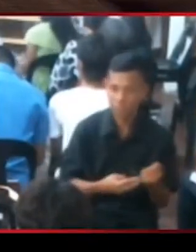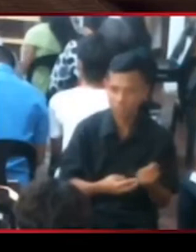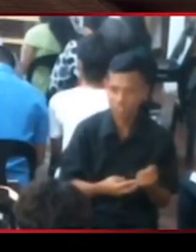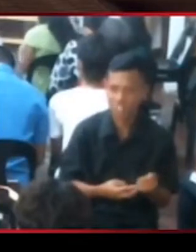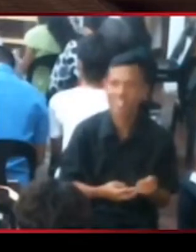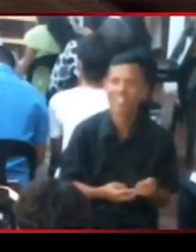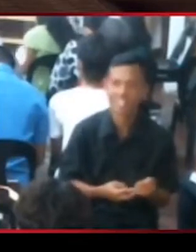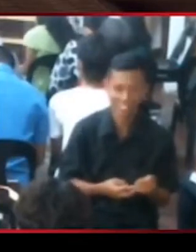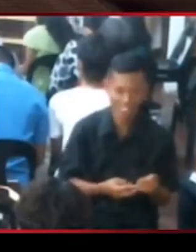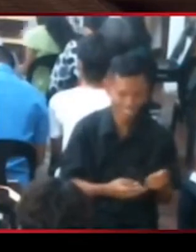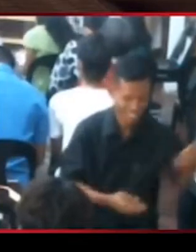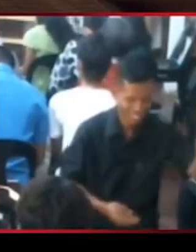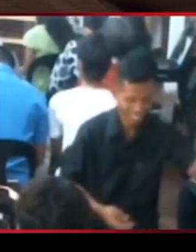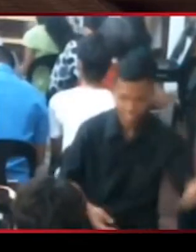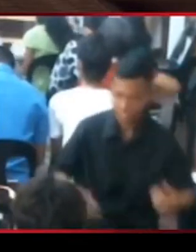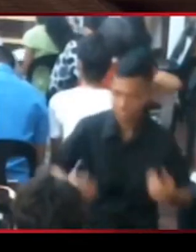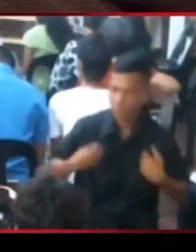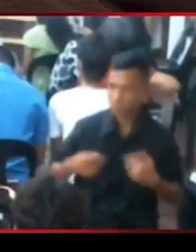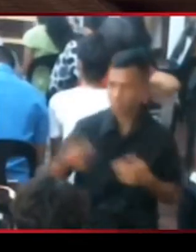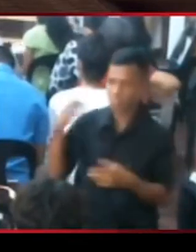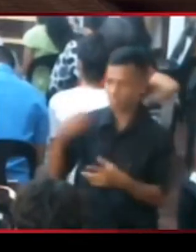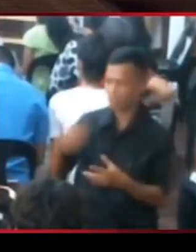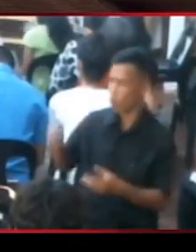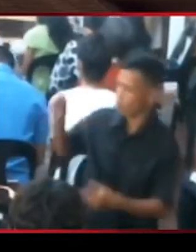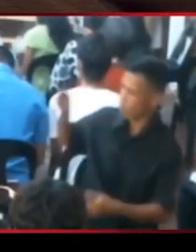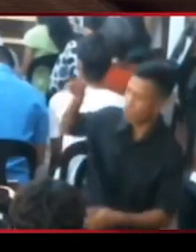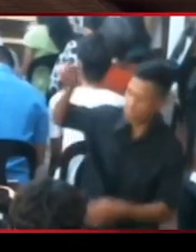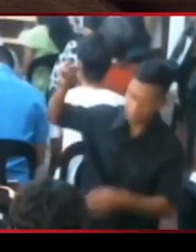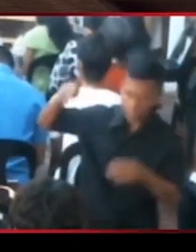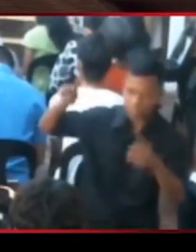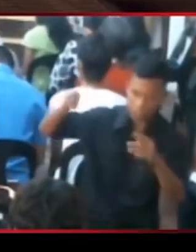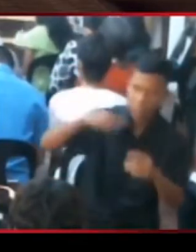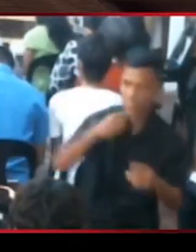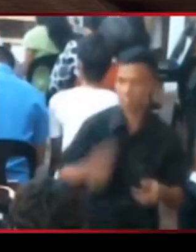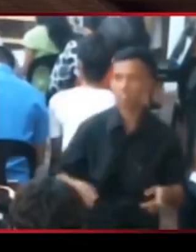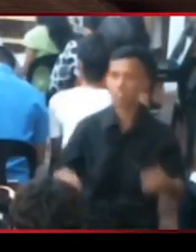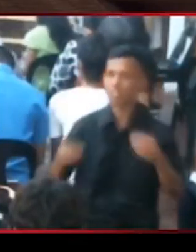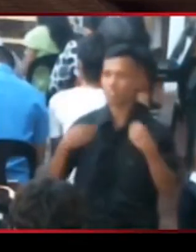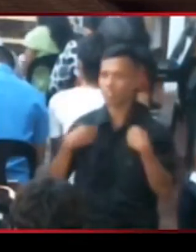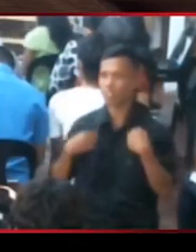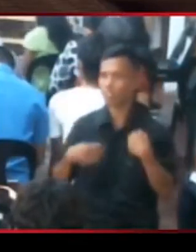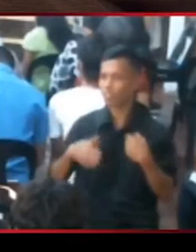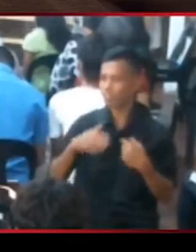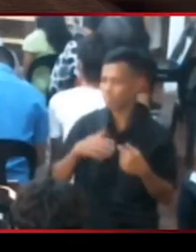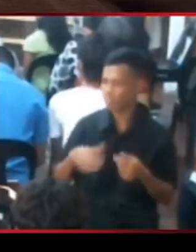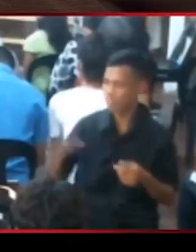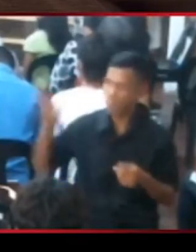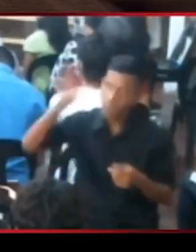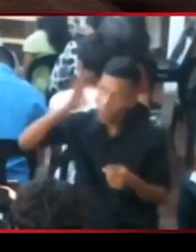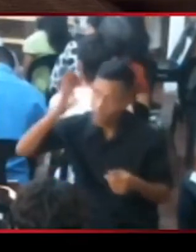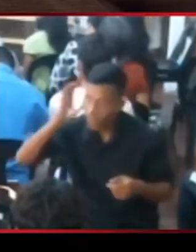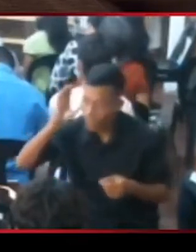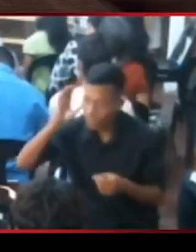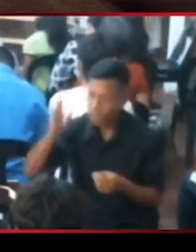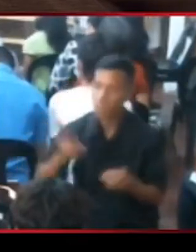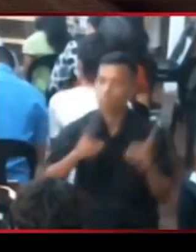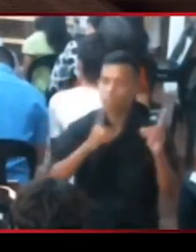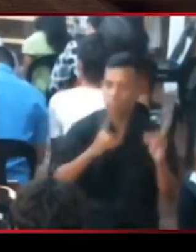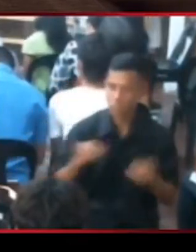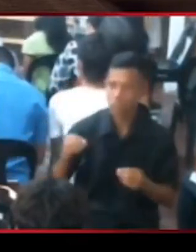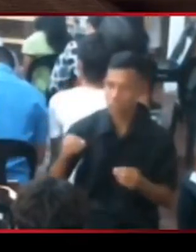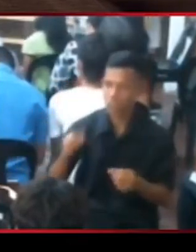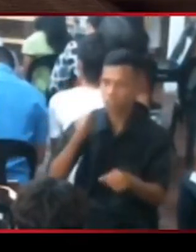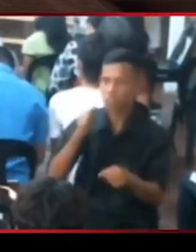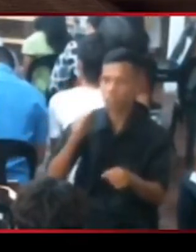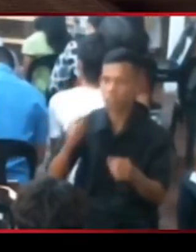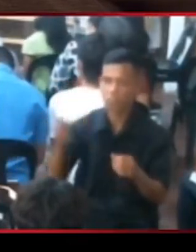doers of the word, and not hearers only. Okay, honey, I hear you. Okay, God, I hear you.